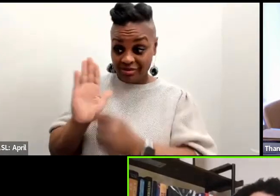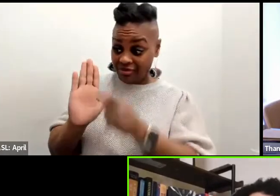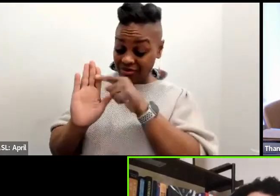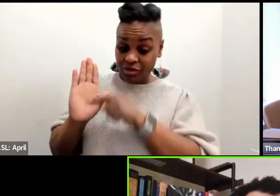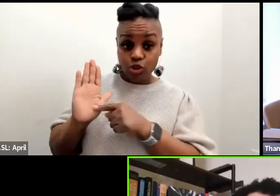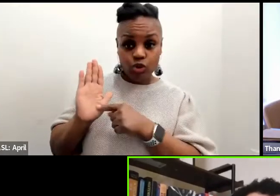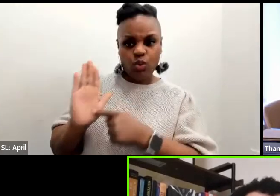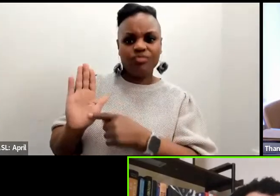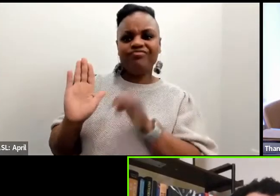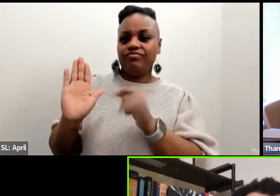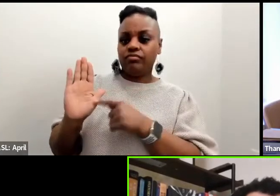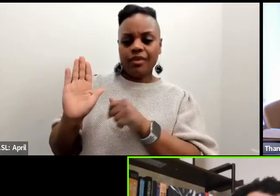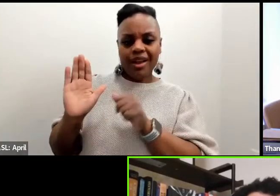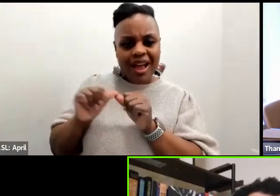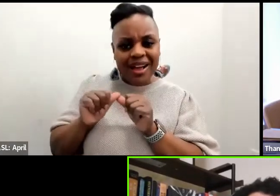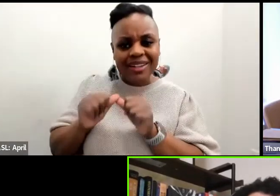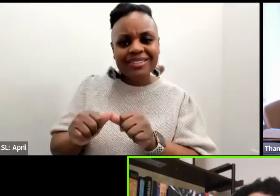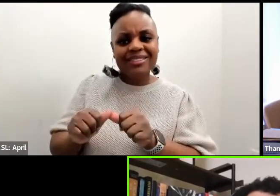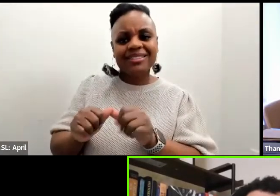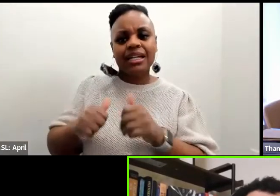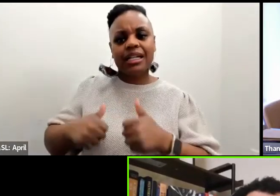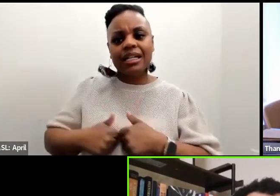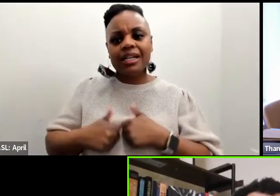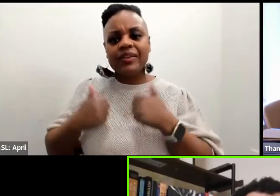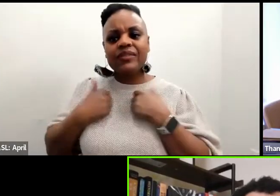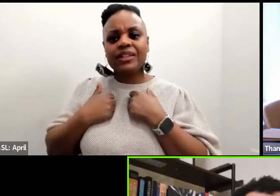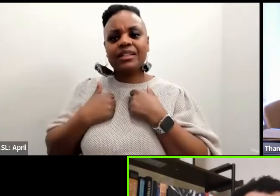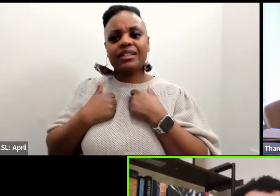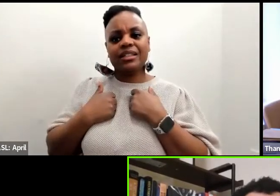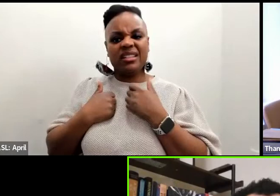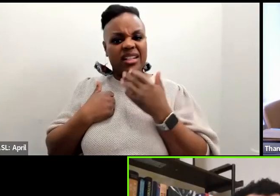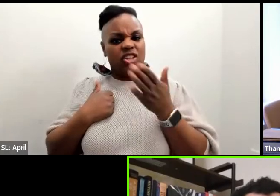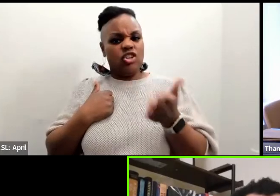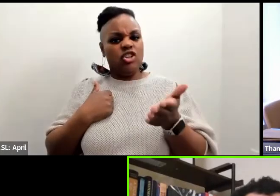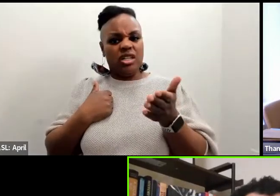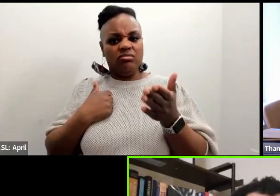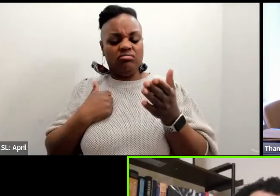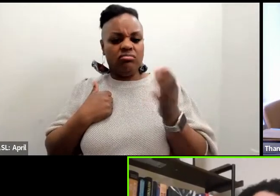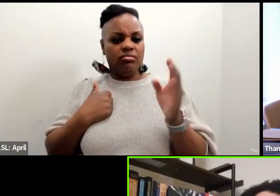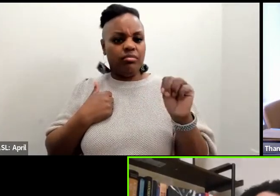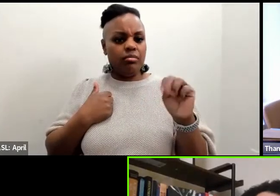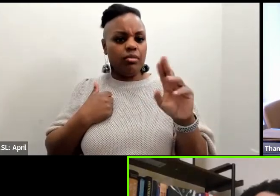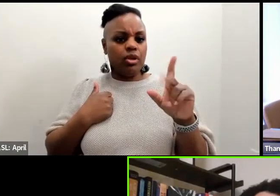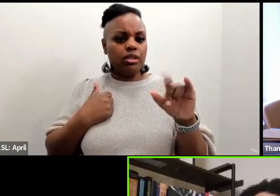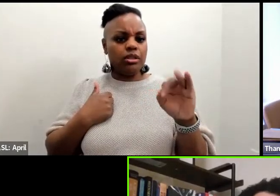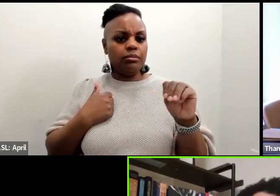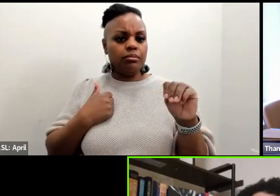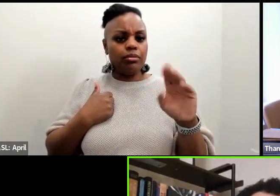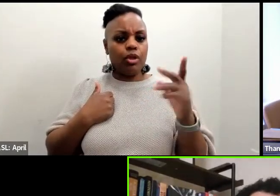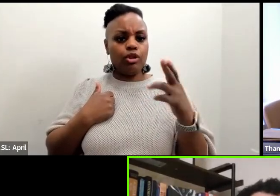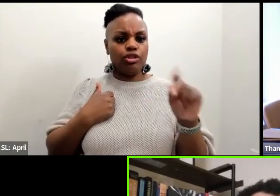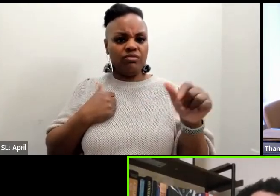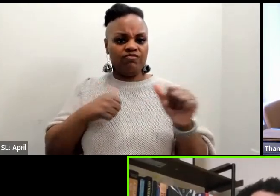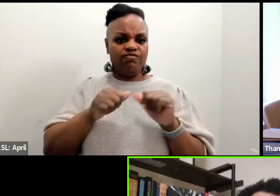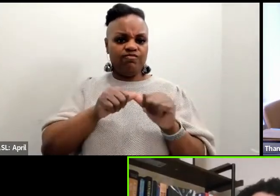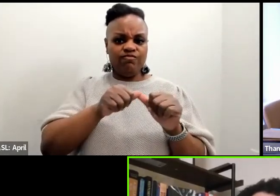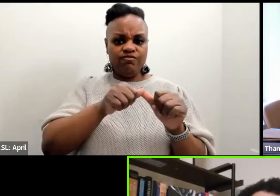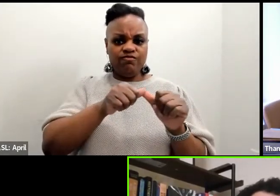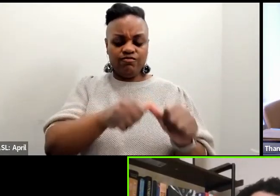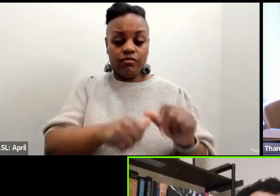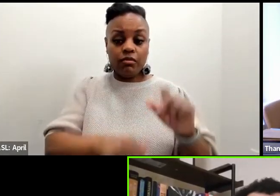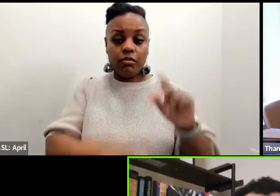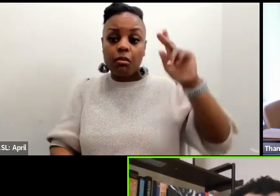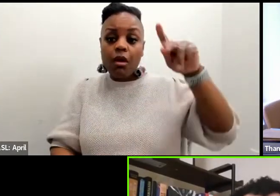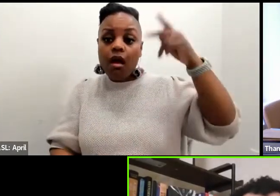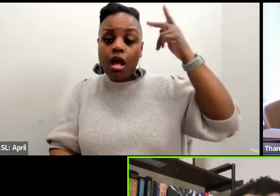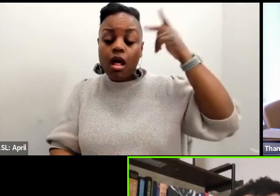religious sentiment in their median Egyptian, but because the politics is not pluralist and their presence has led for a type